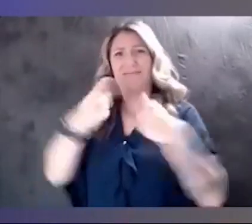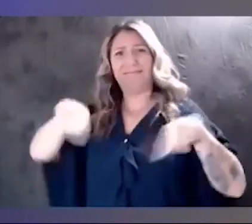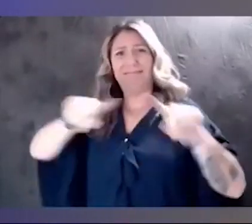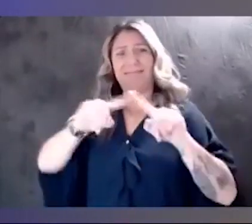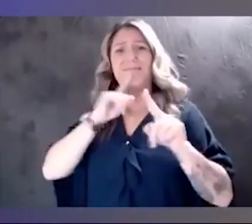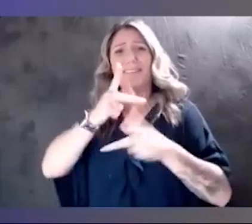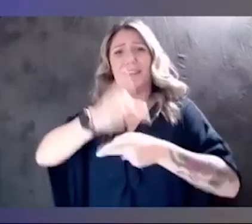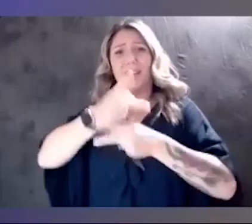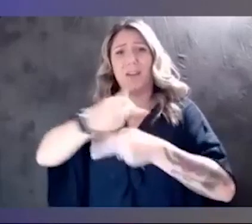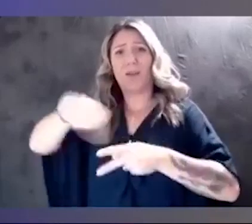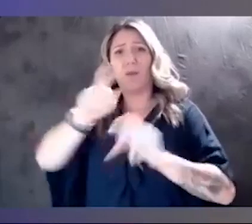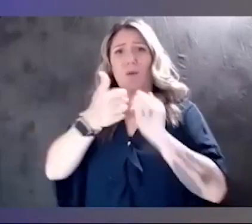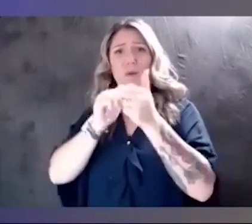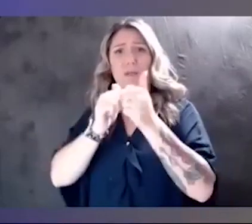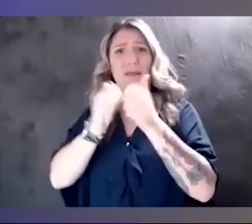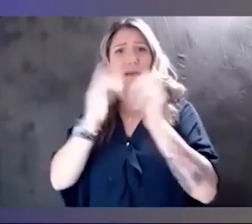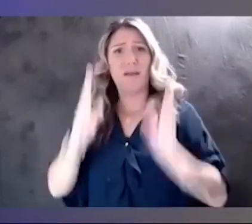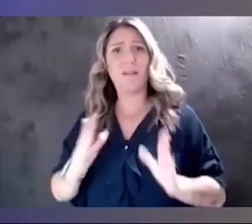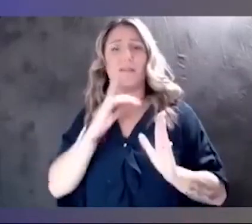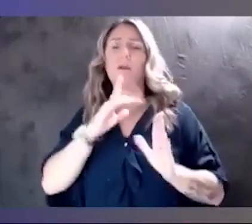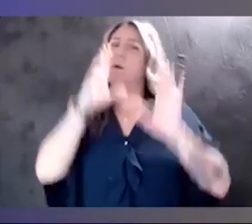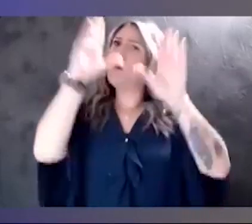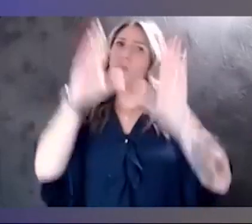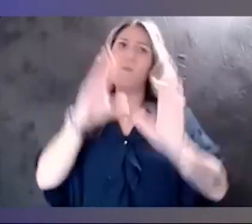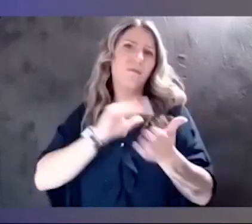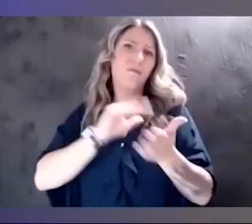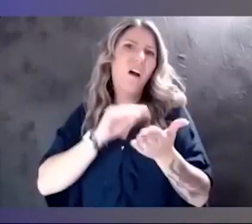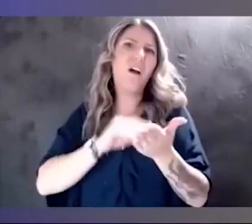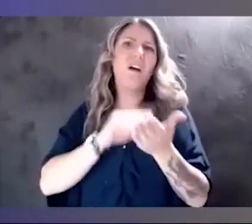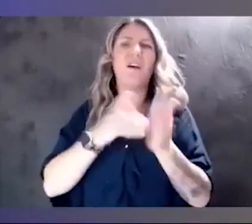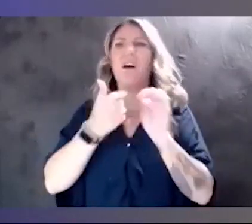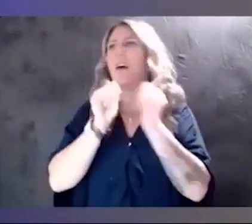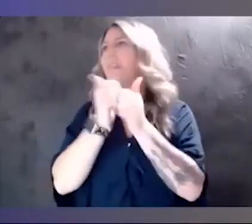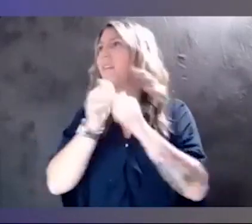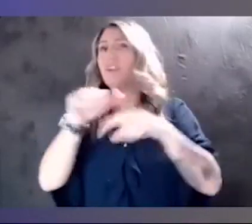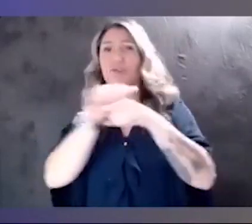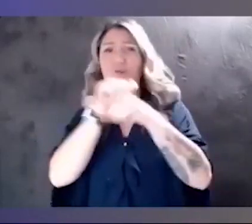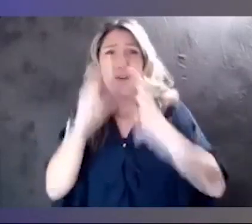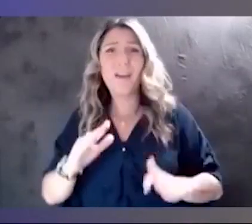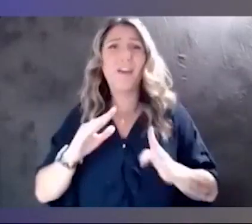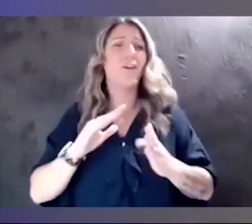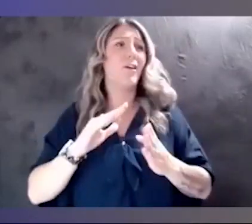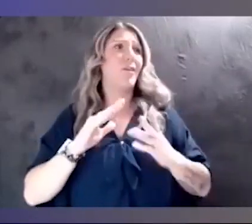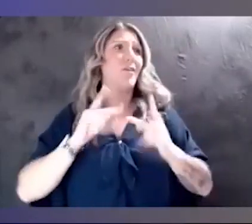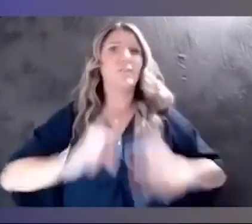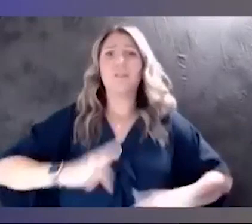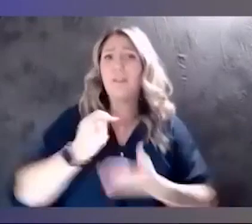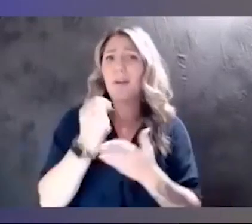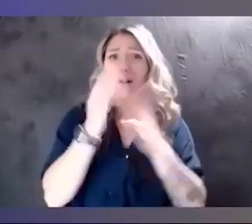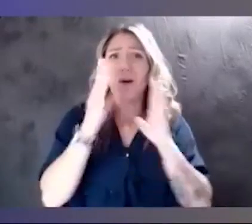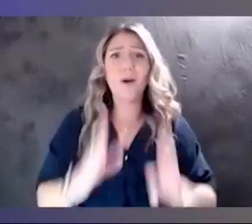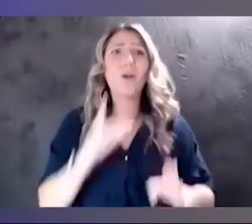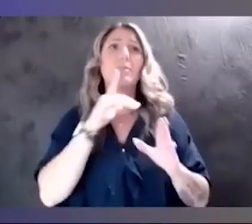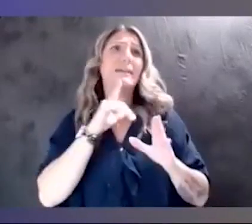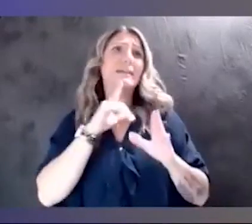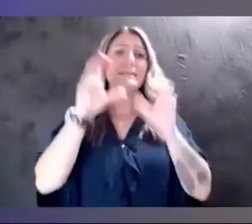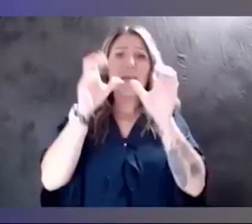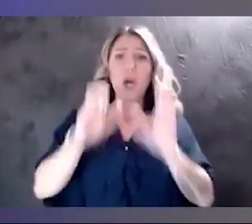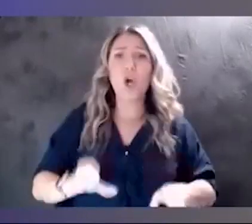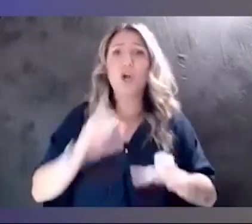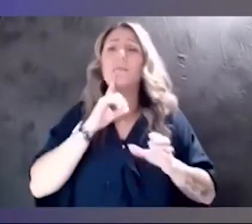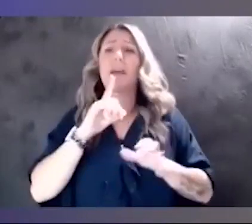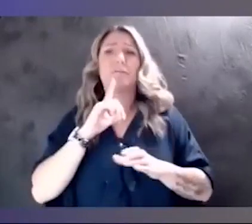very excellent physicians, athletic trainers, physical therapists, chiropractors, massage therapists, nutritionists. I've been around